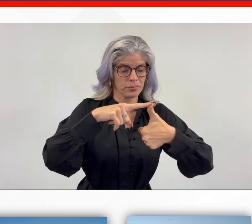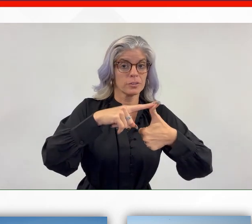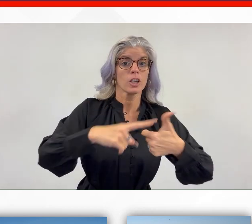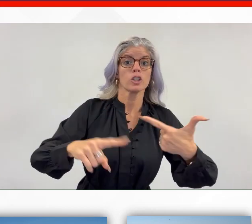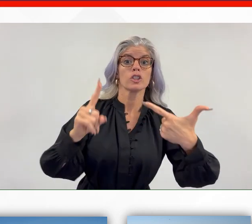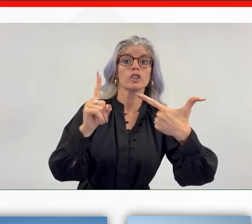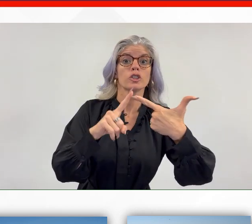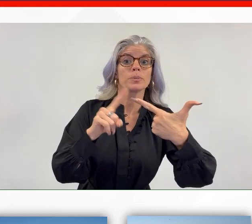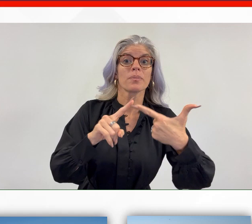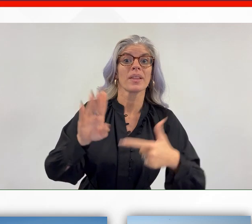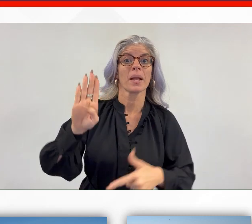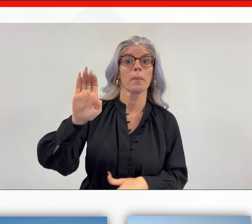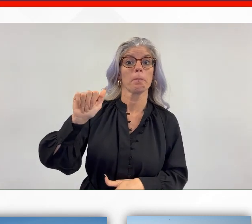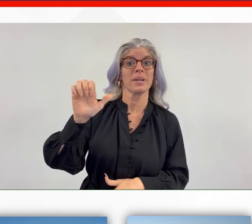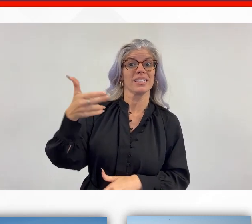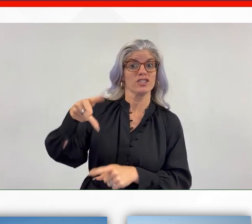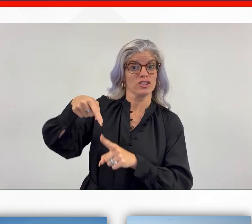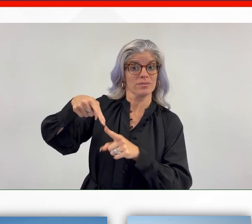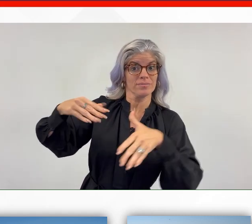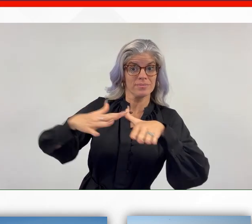provided.